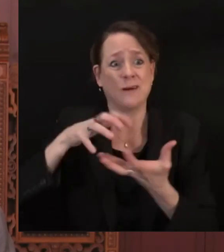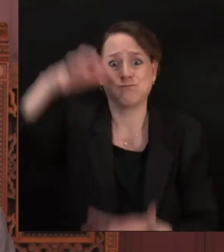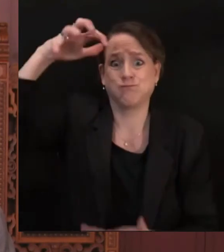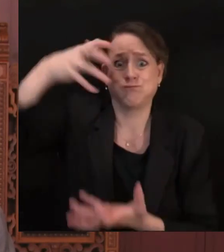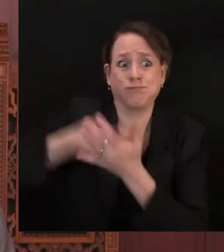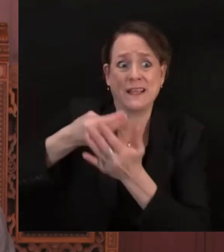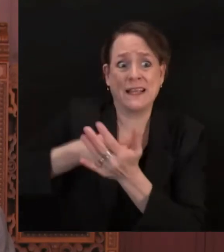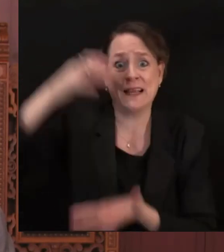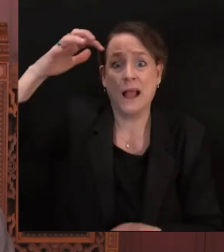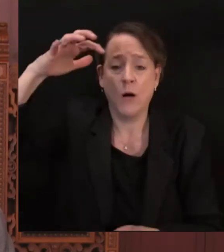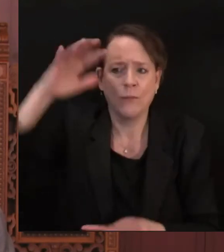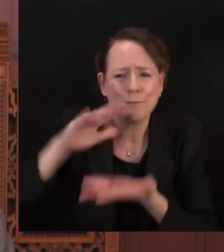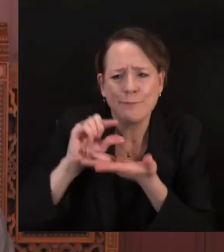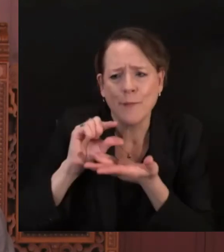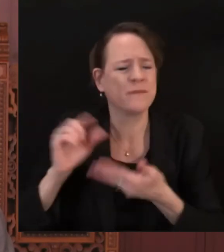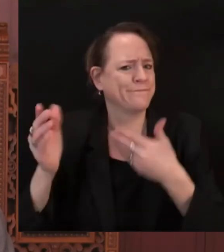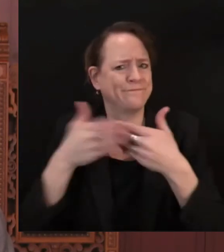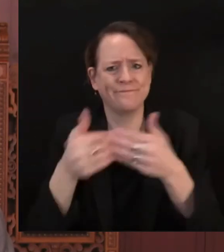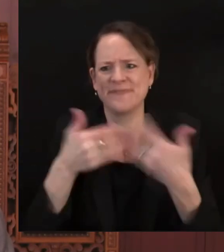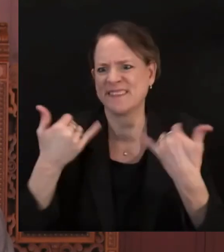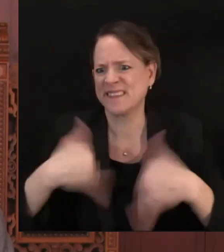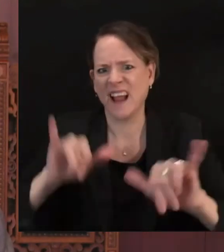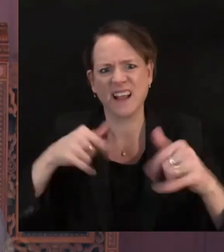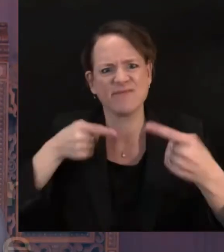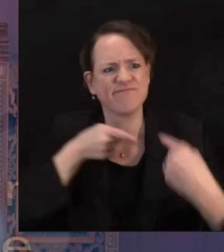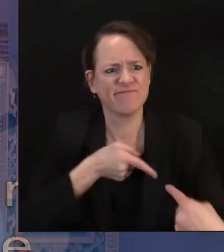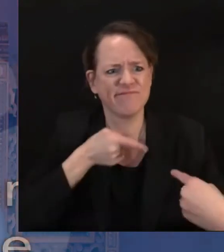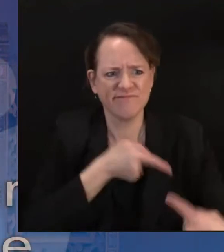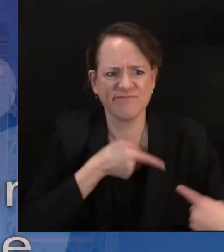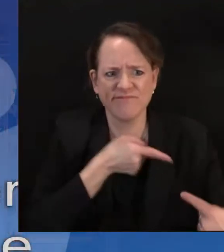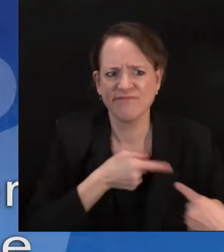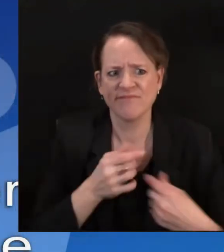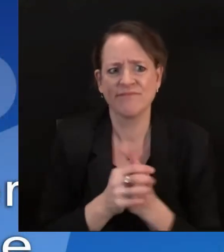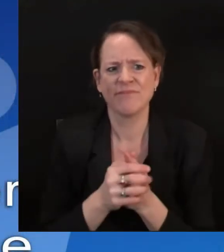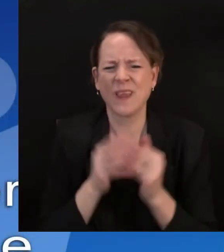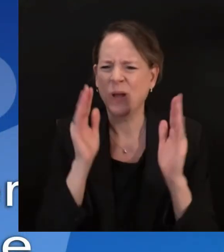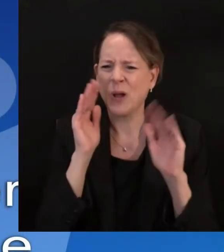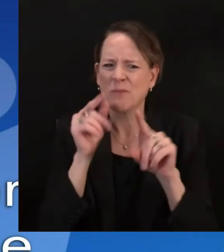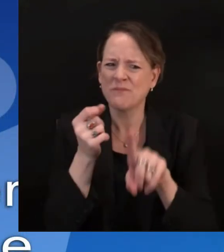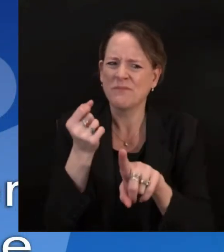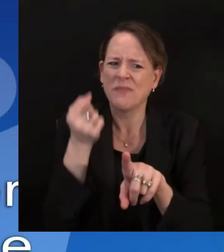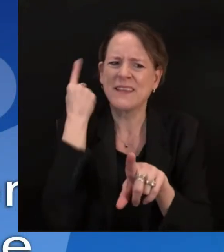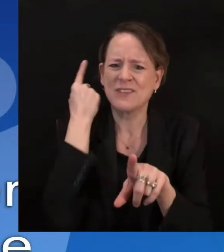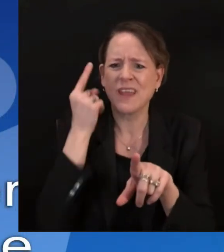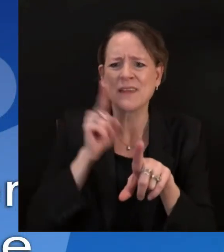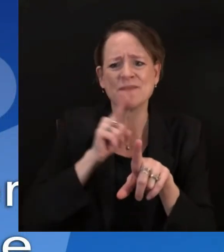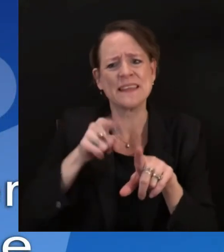idea of the magnitude of it. Thank you, Denise. And one more time